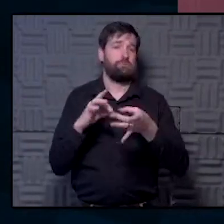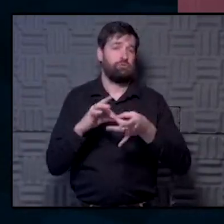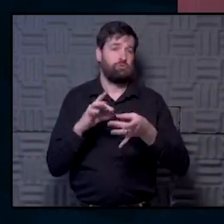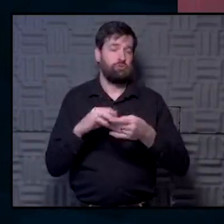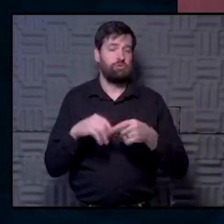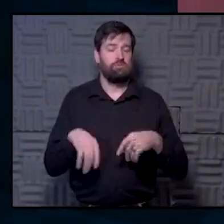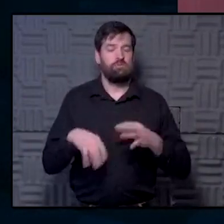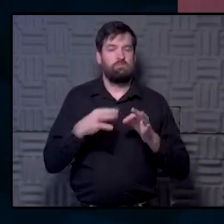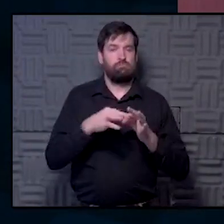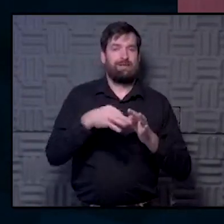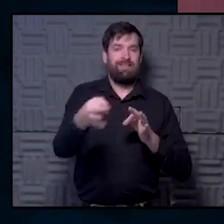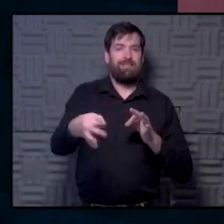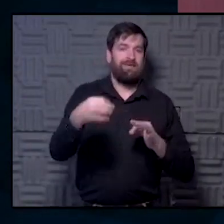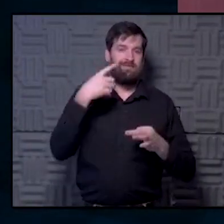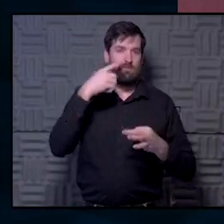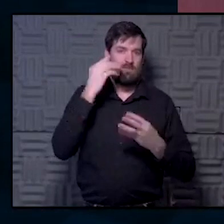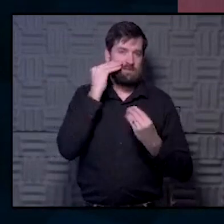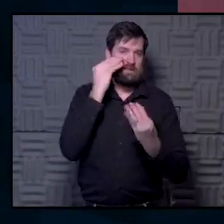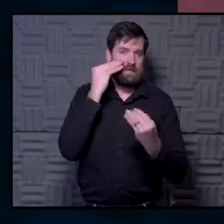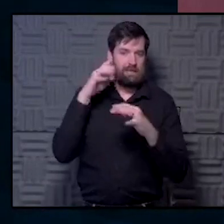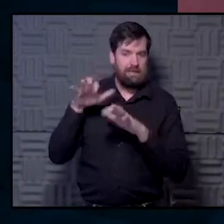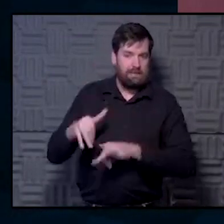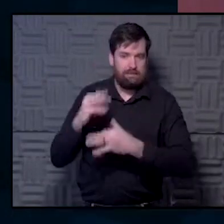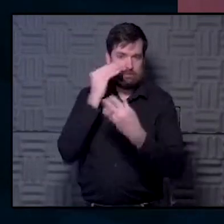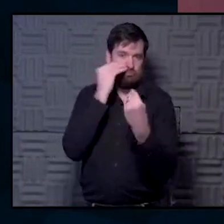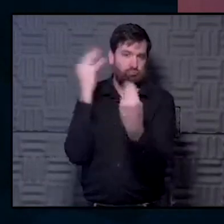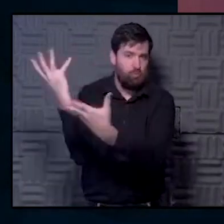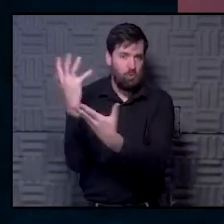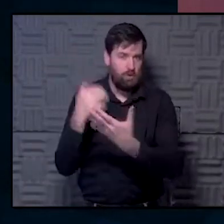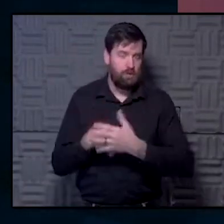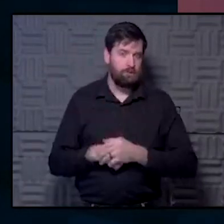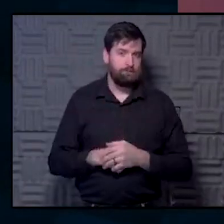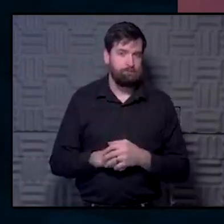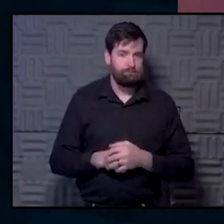the delay in data entry and reporting